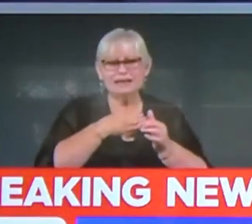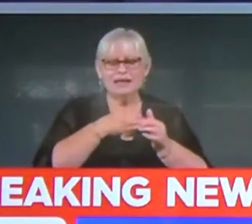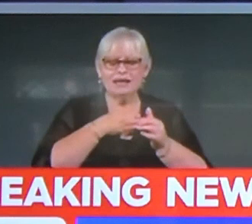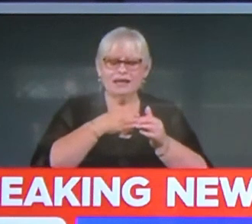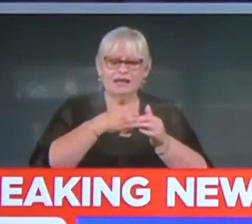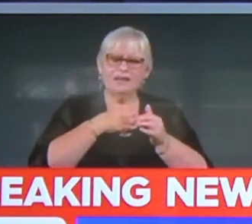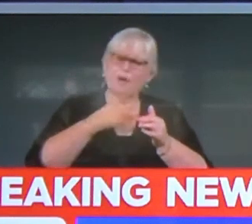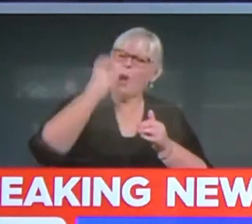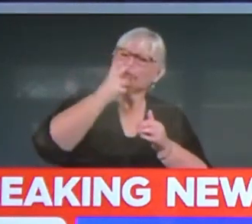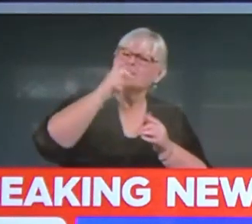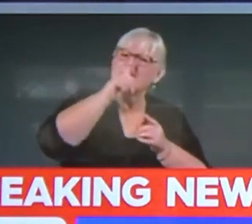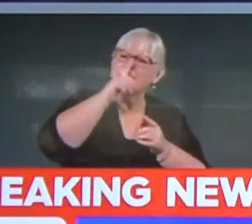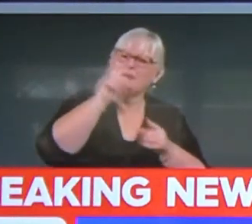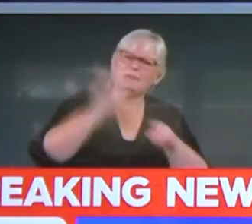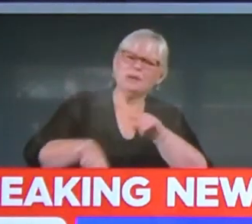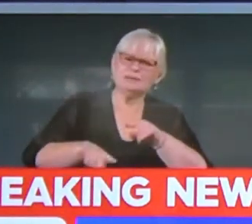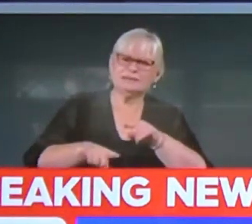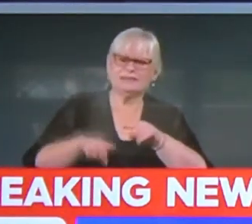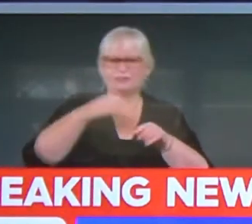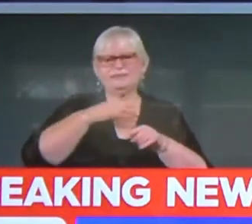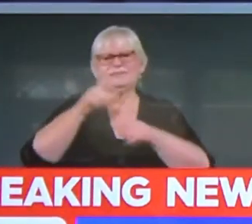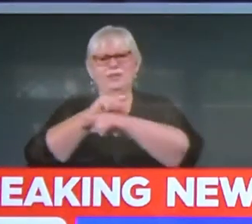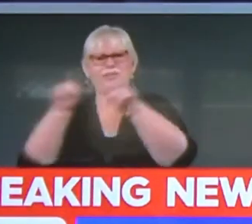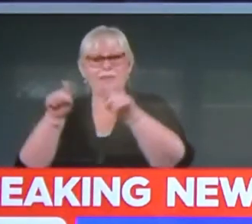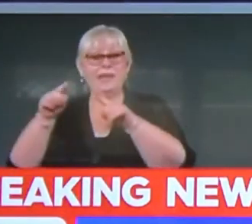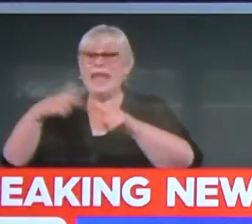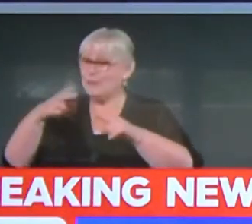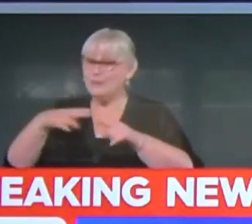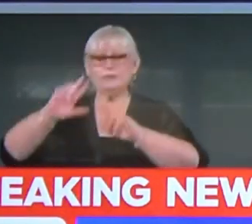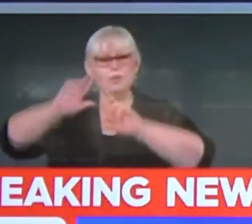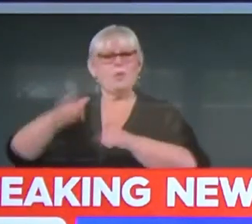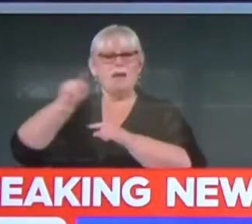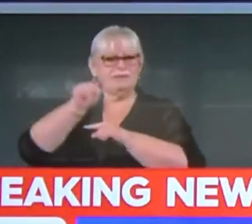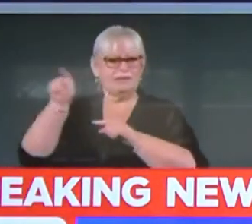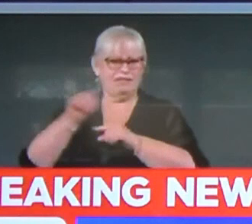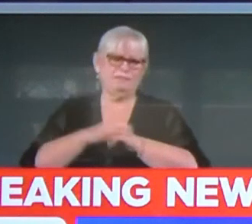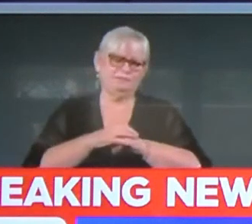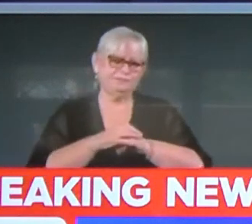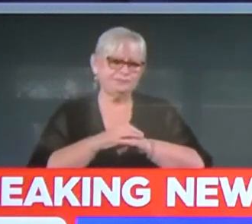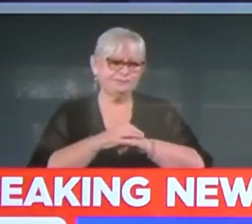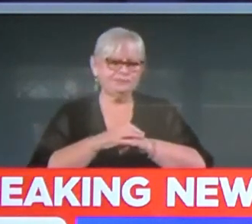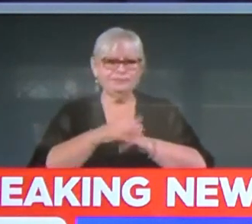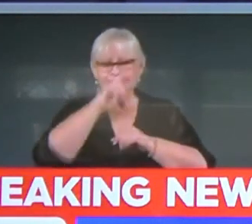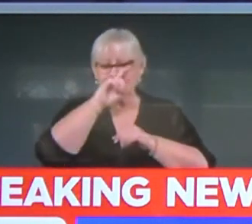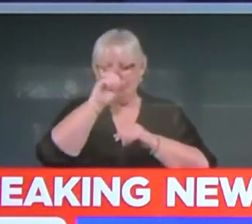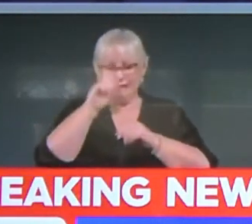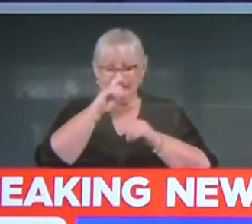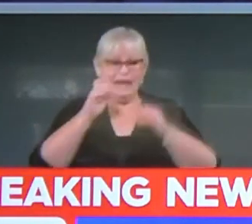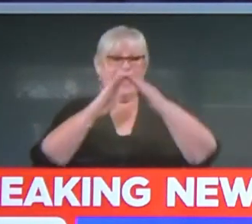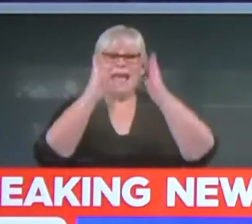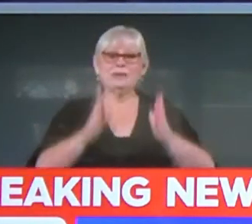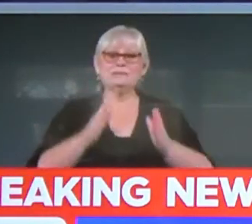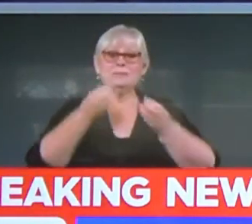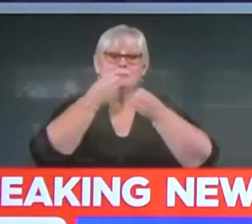present them to the elderly members of our families as well, who we need to protect. House parties where someone